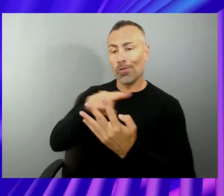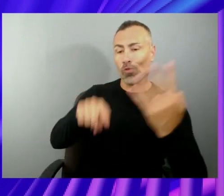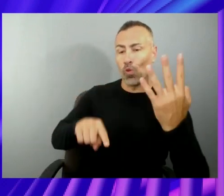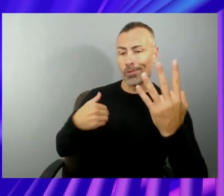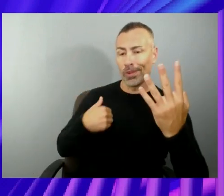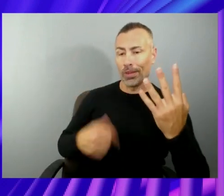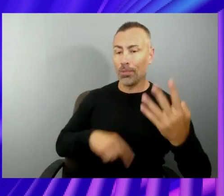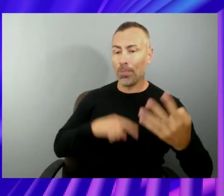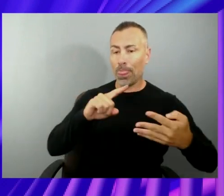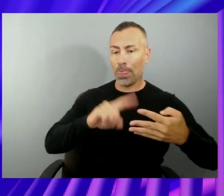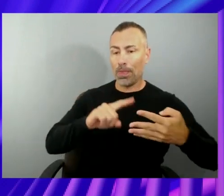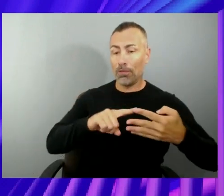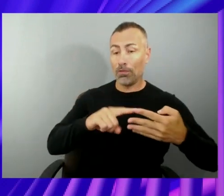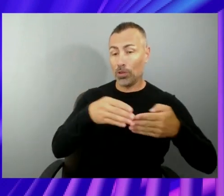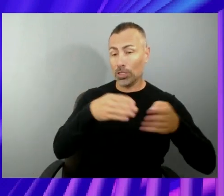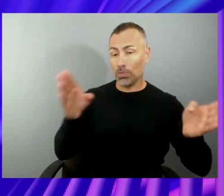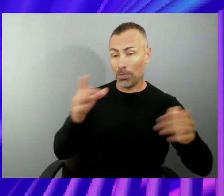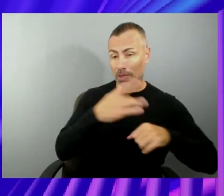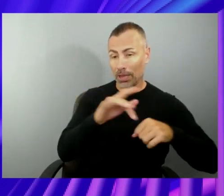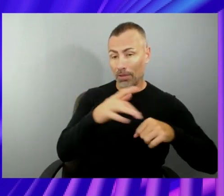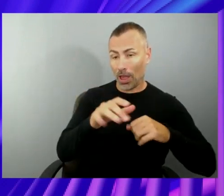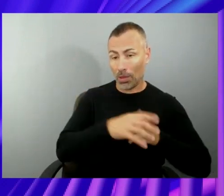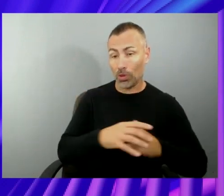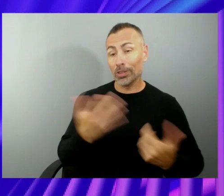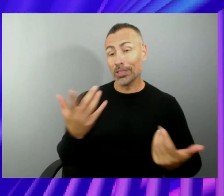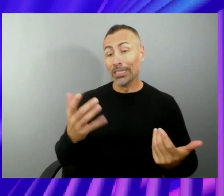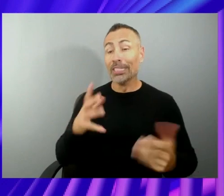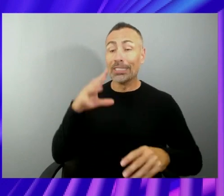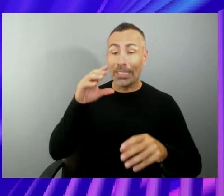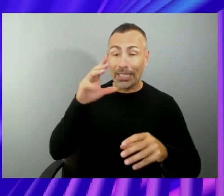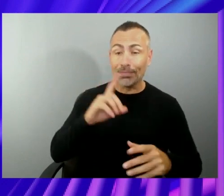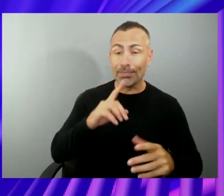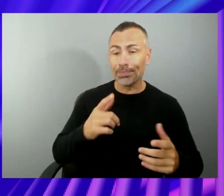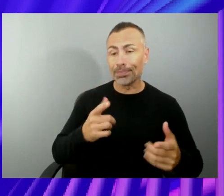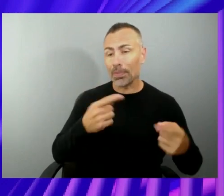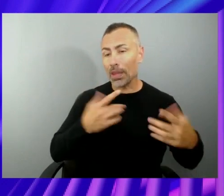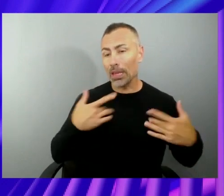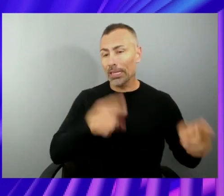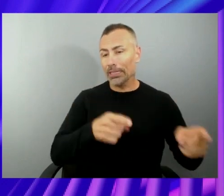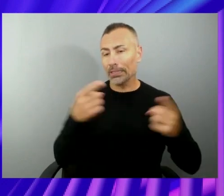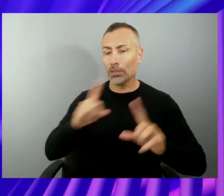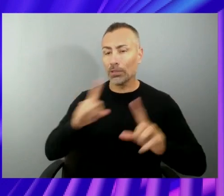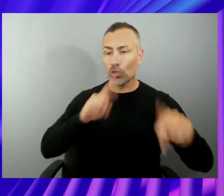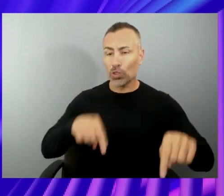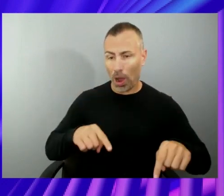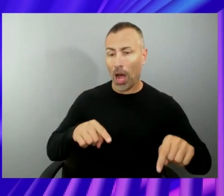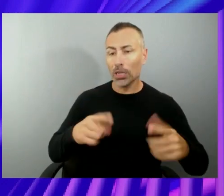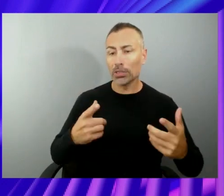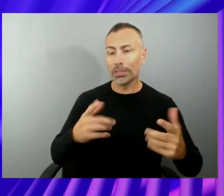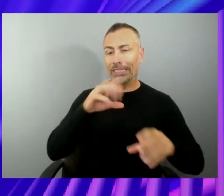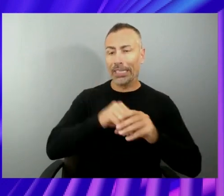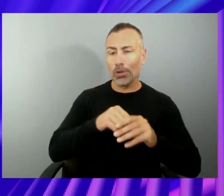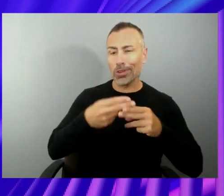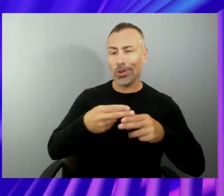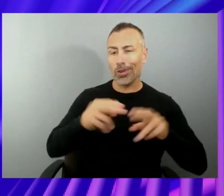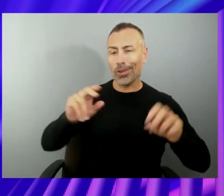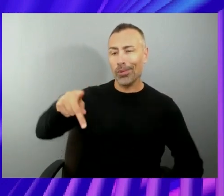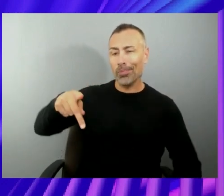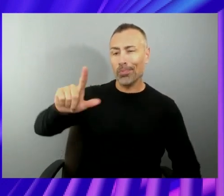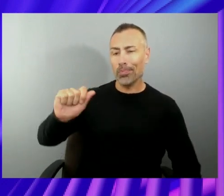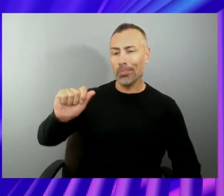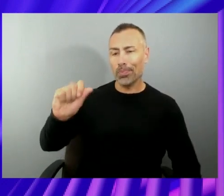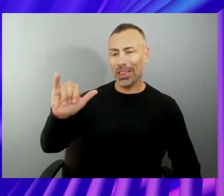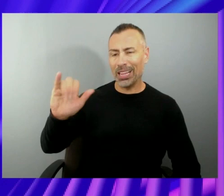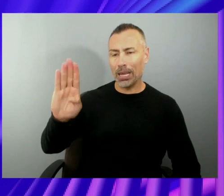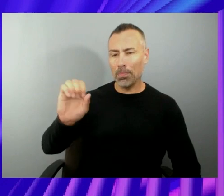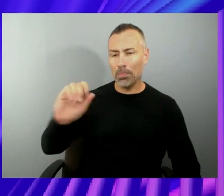publicly available incident response playbooks. You know, for some customers, building playbooks can be hard because they're just not